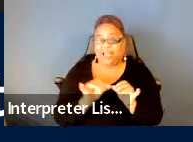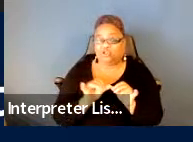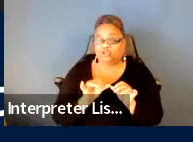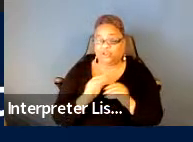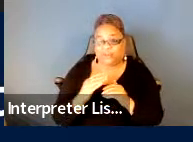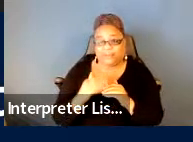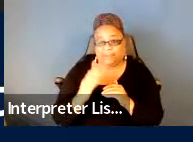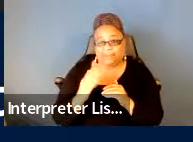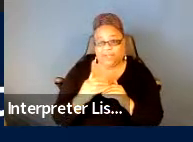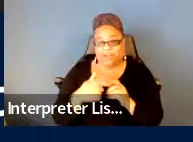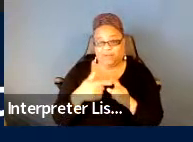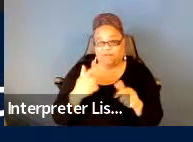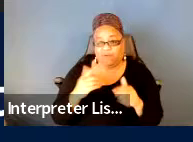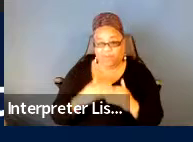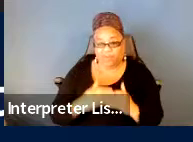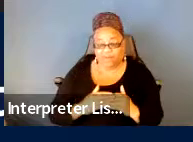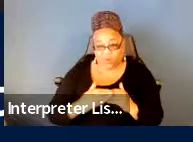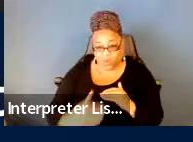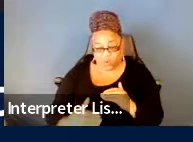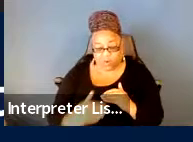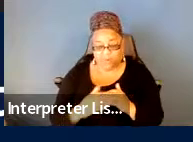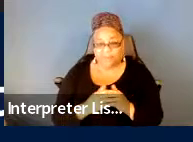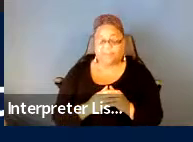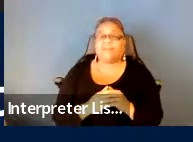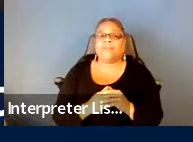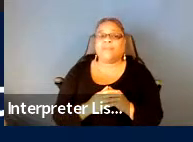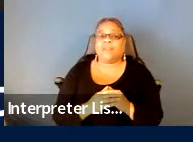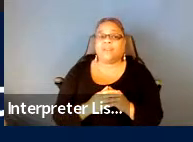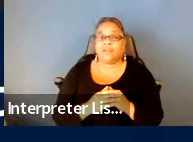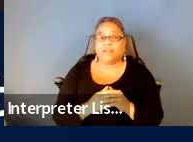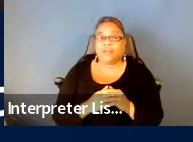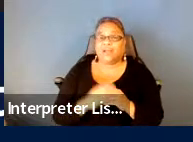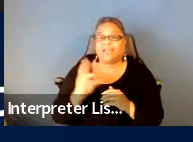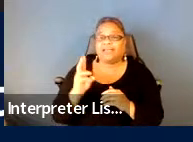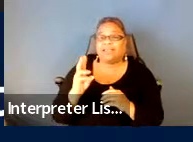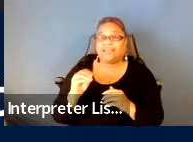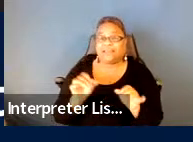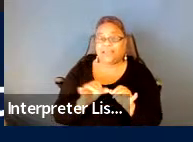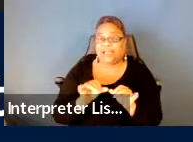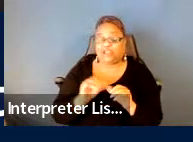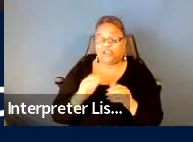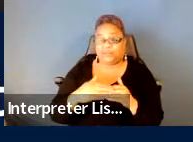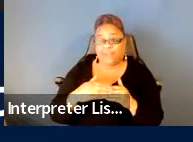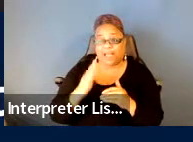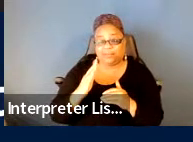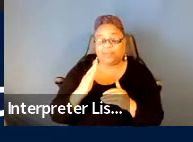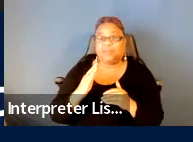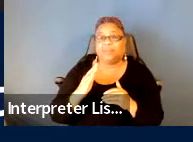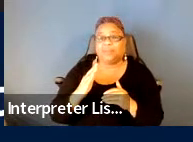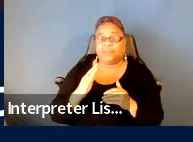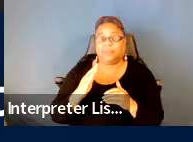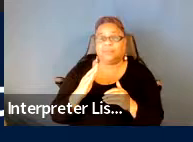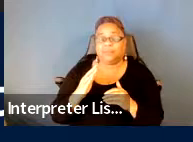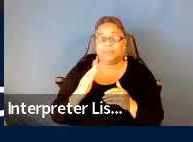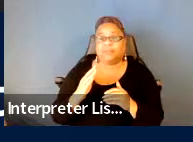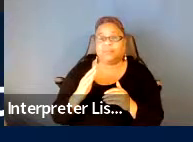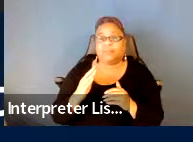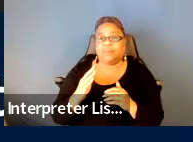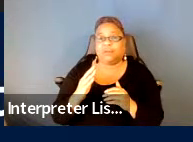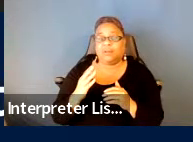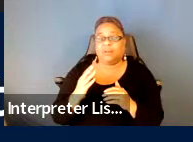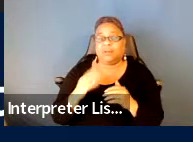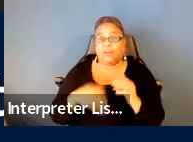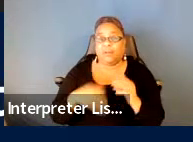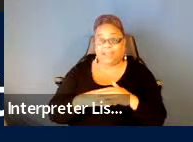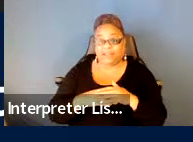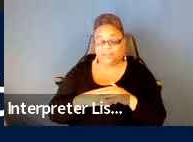of the lowest tactile character, and 60 inches maximum above the finished floor, measured from the baseline